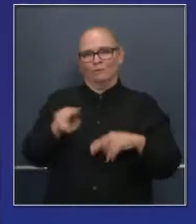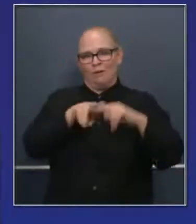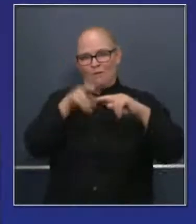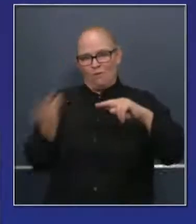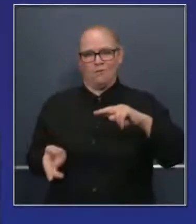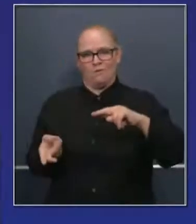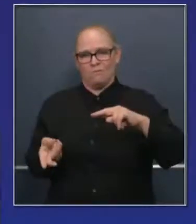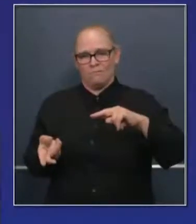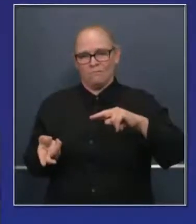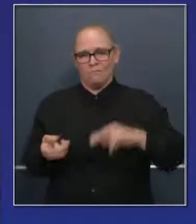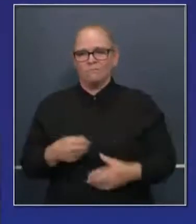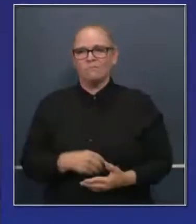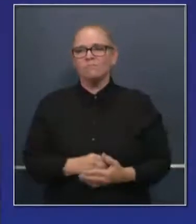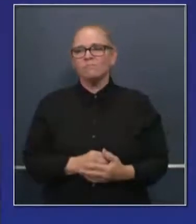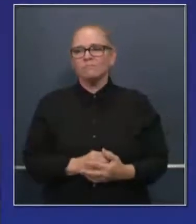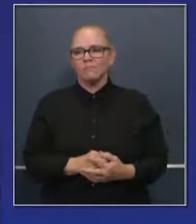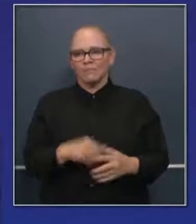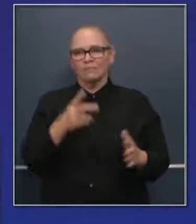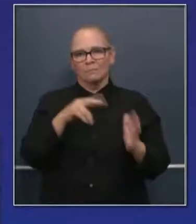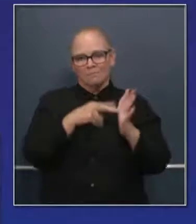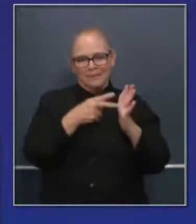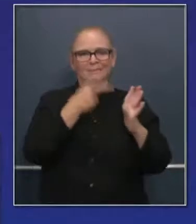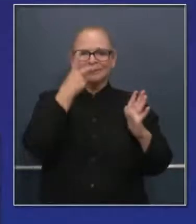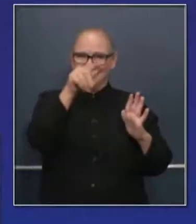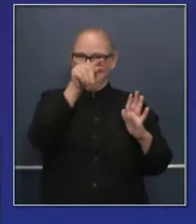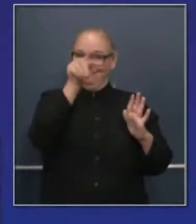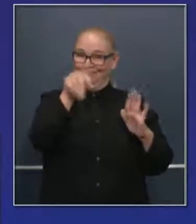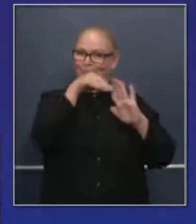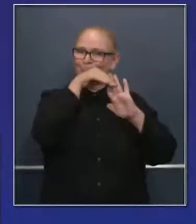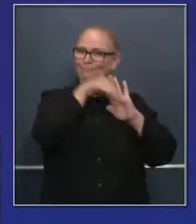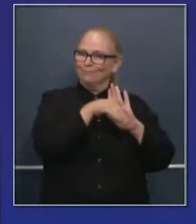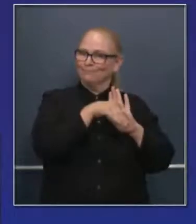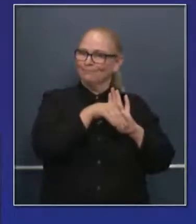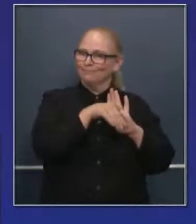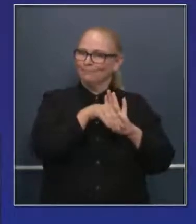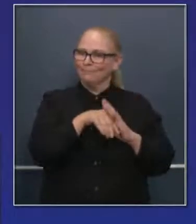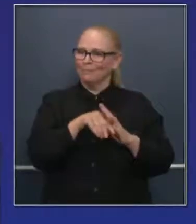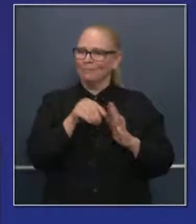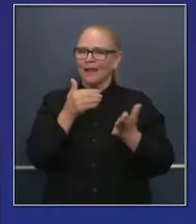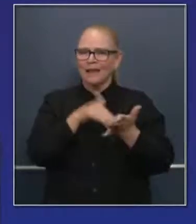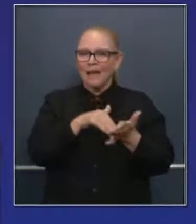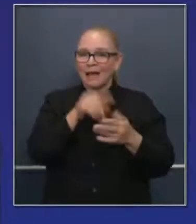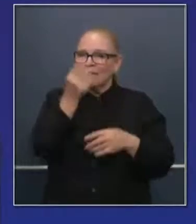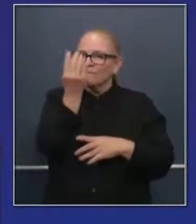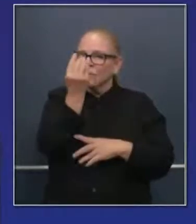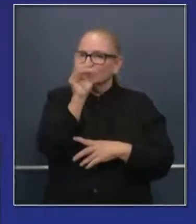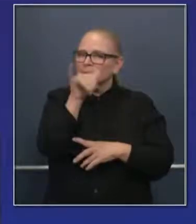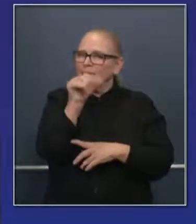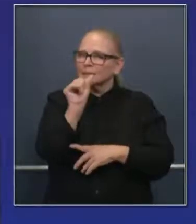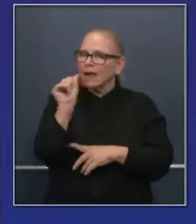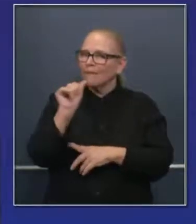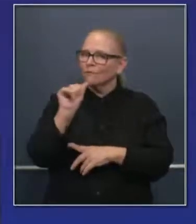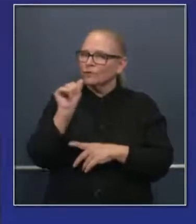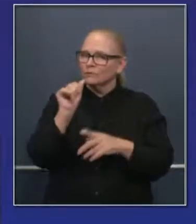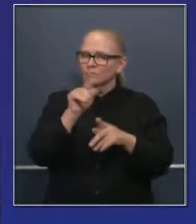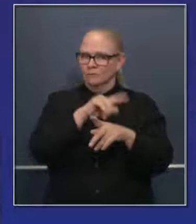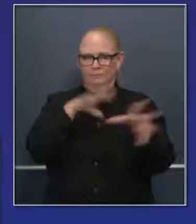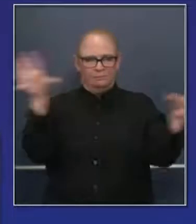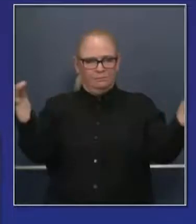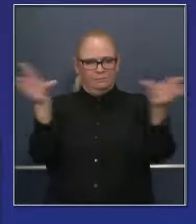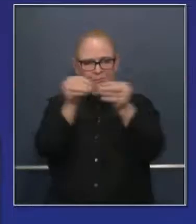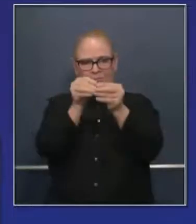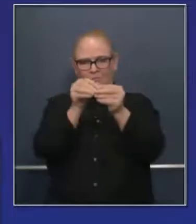again tracking down to 7%. This is the 14-day number. I often provide you the